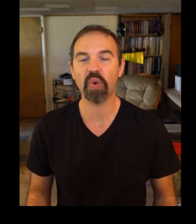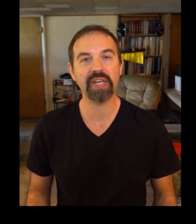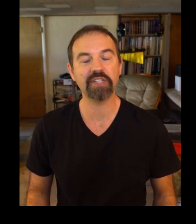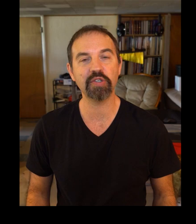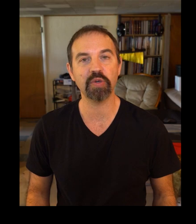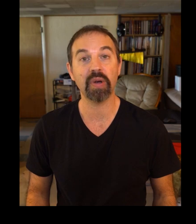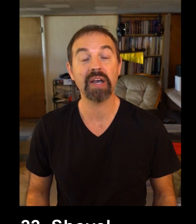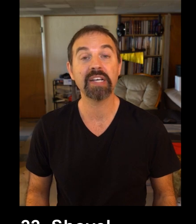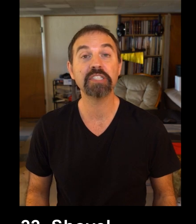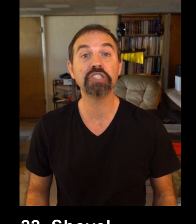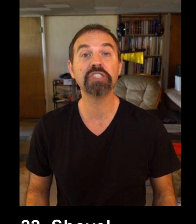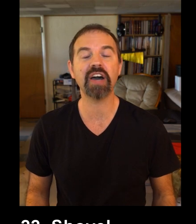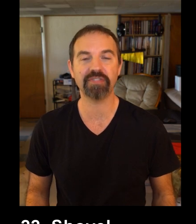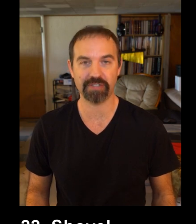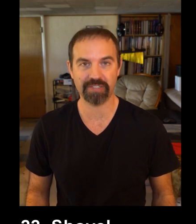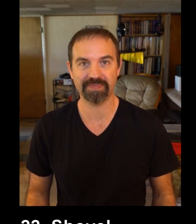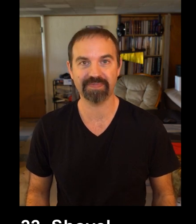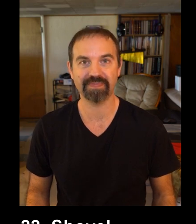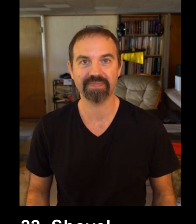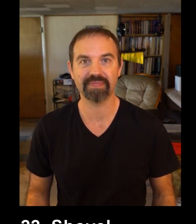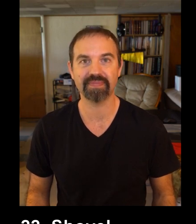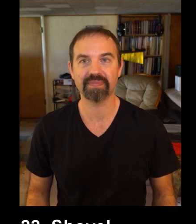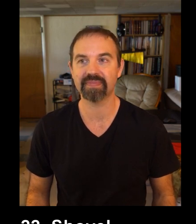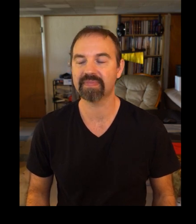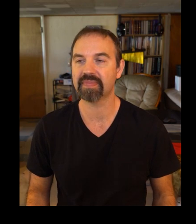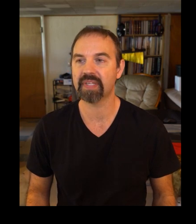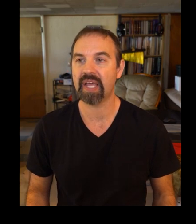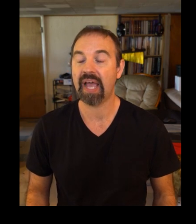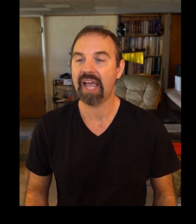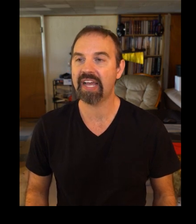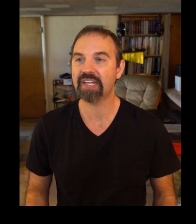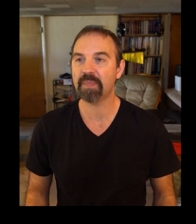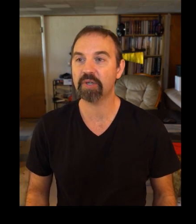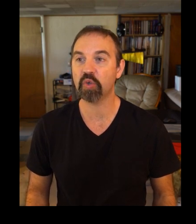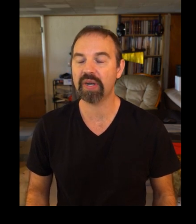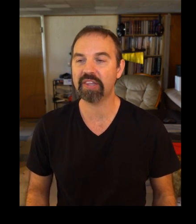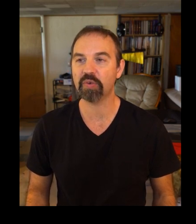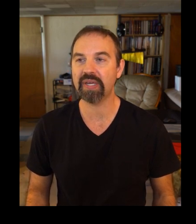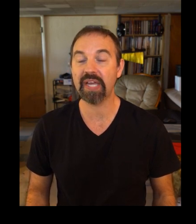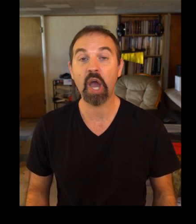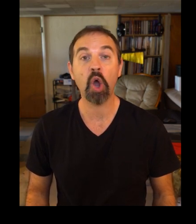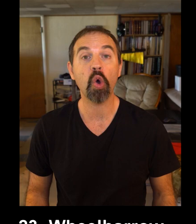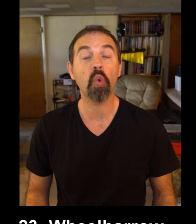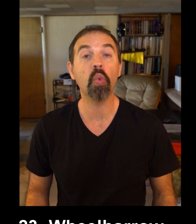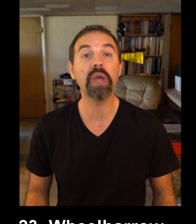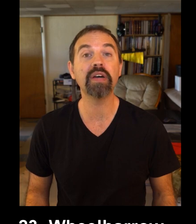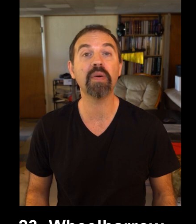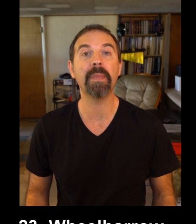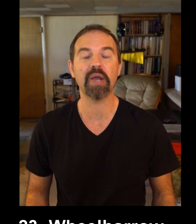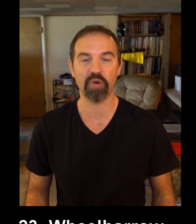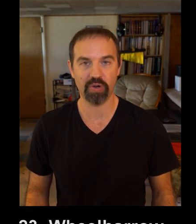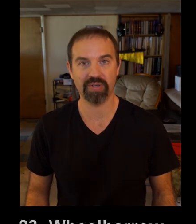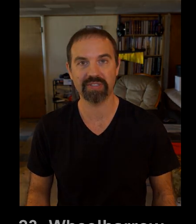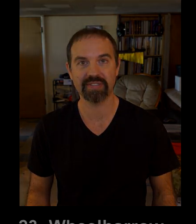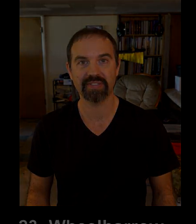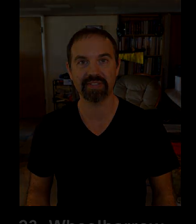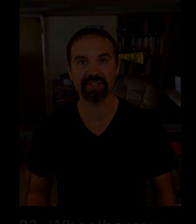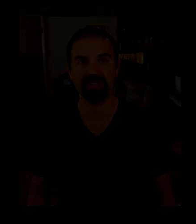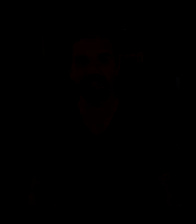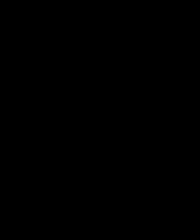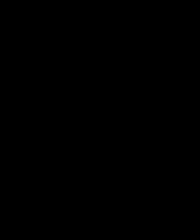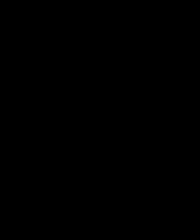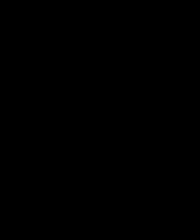Number 22, shovel. And number 23, wheelbarrow.